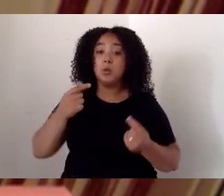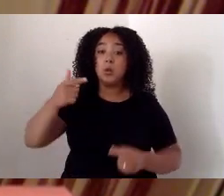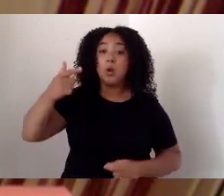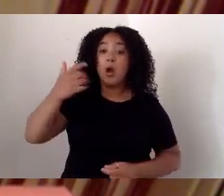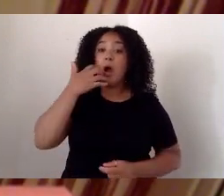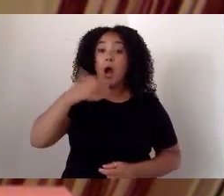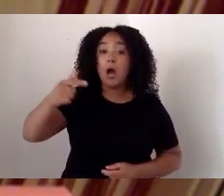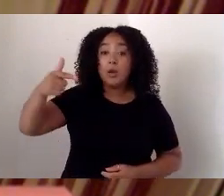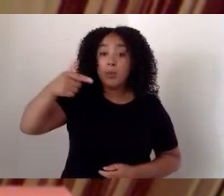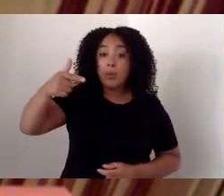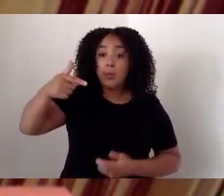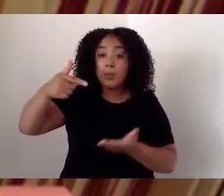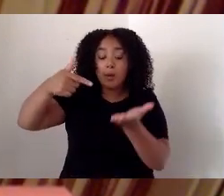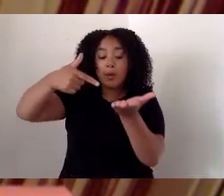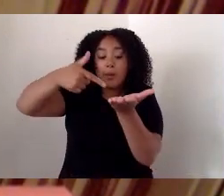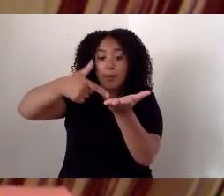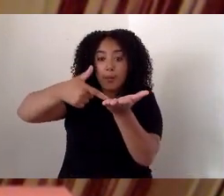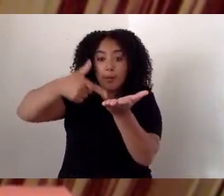and